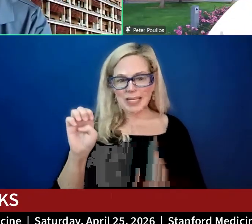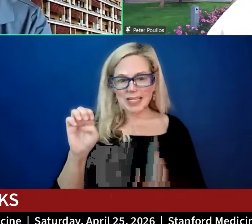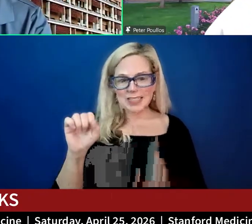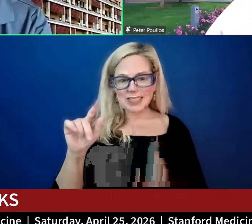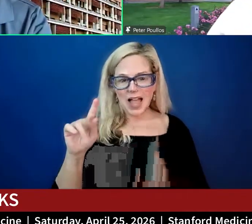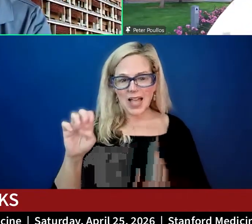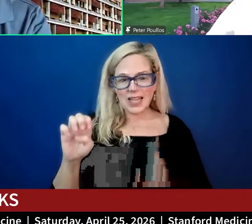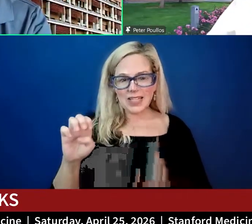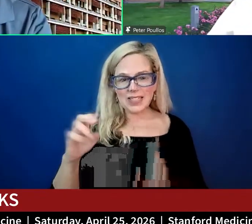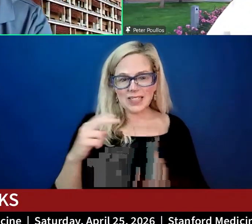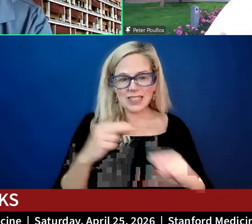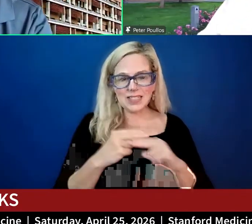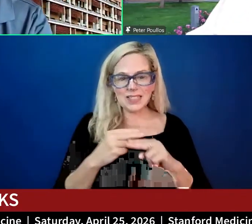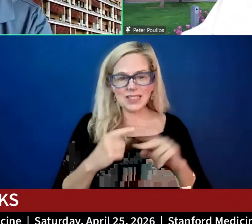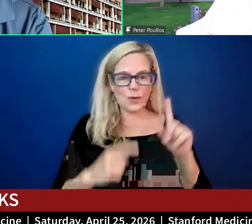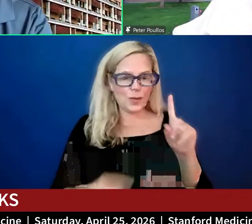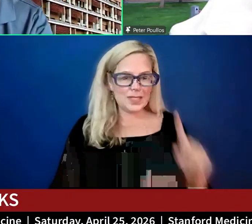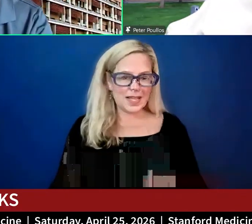on.